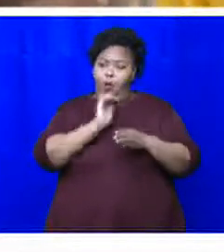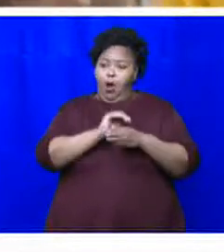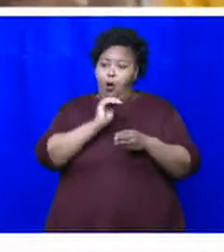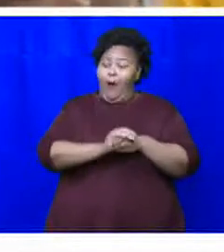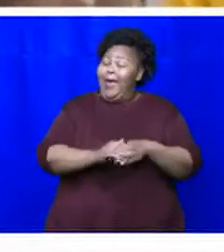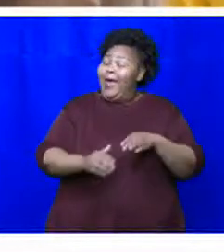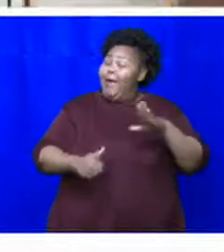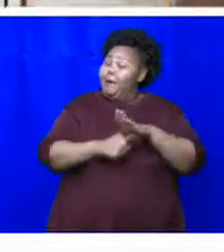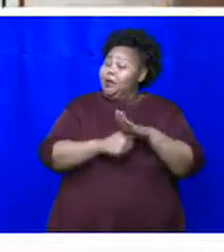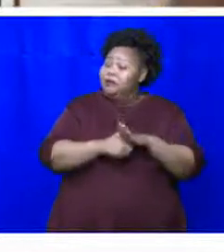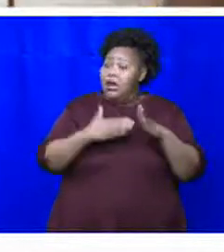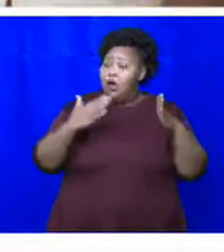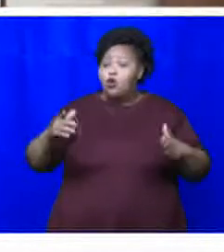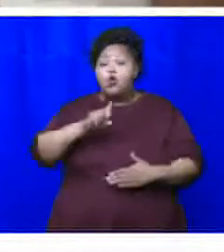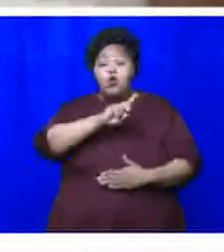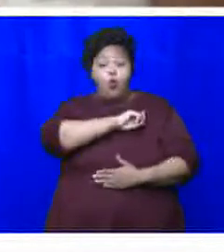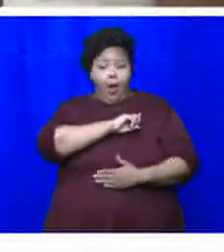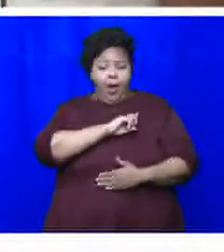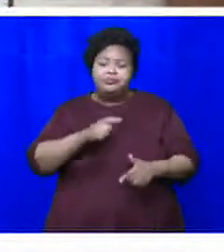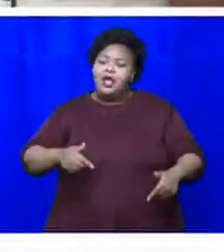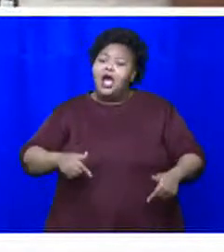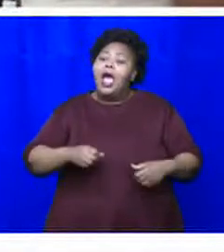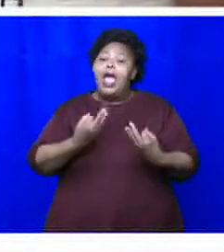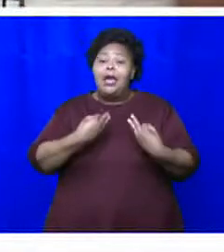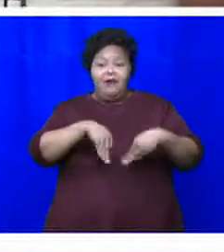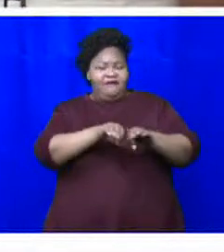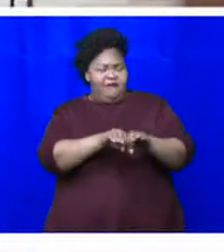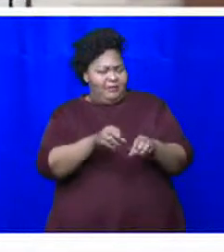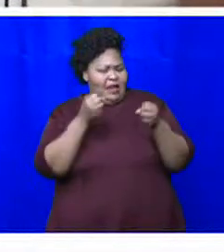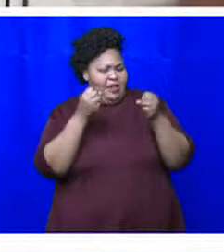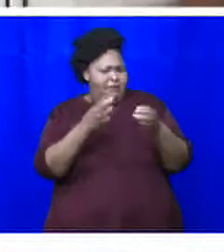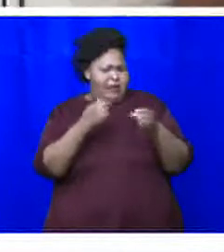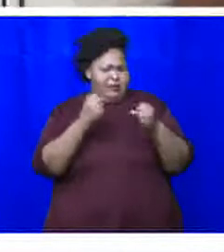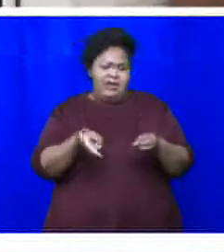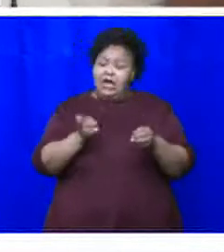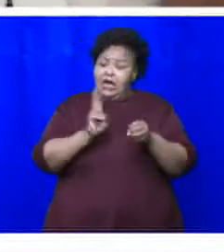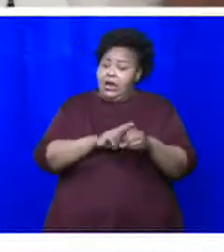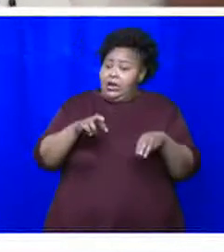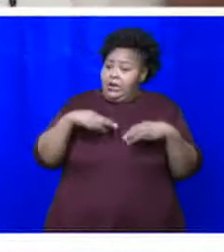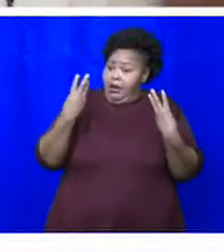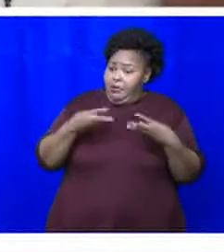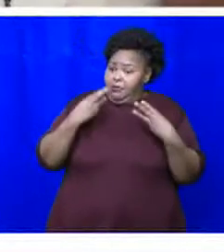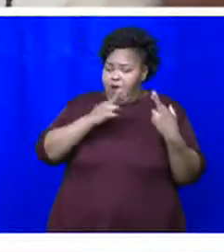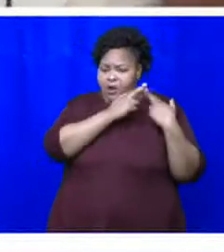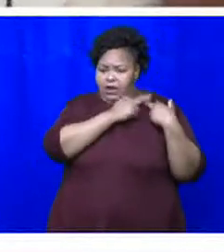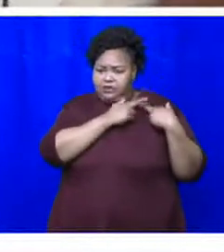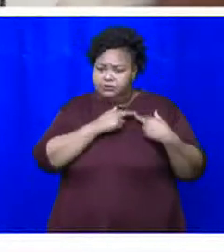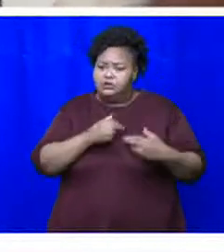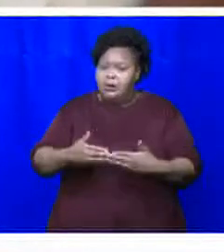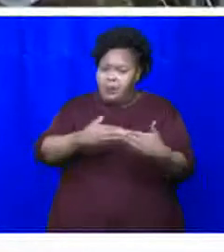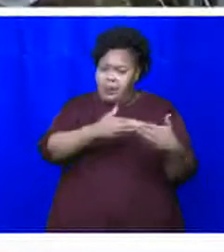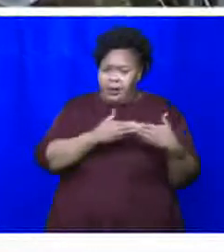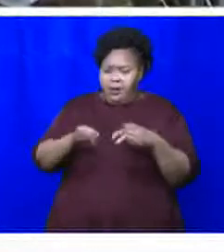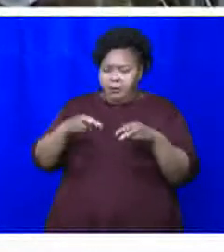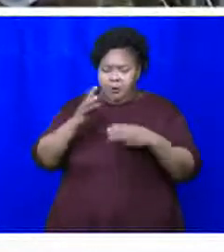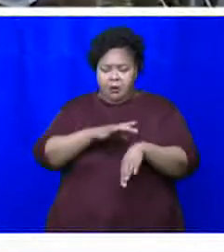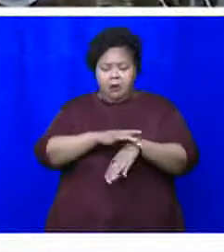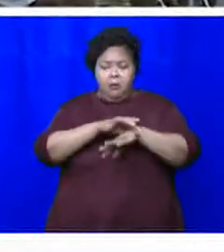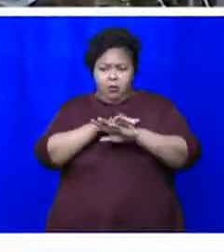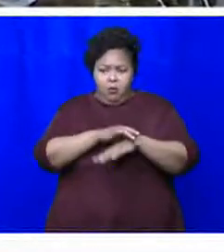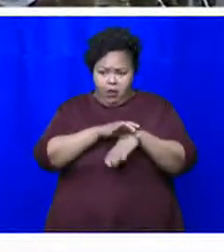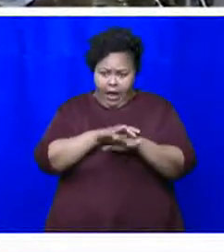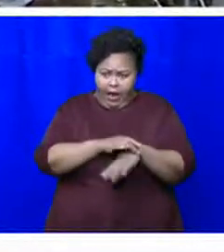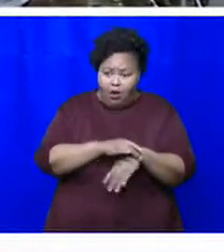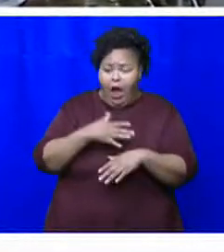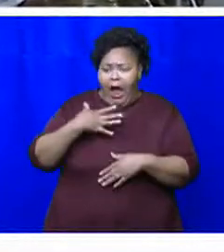ngoba imindeni leminingi nalabo labanekekela labo labagulako balahlekelwe tihlobo nebangane ngesikhathi semkhuhlane